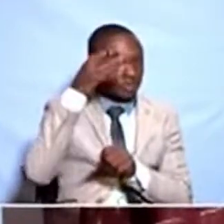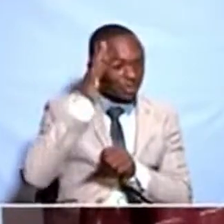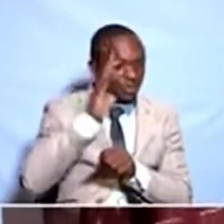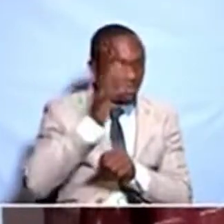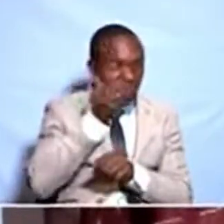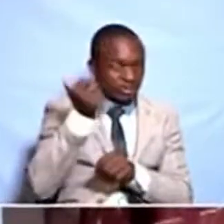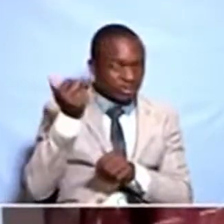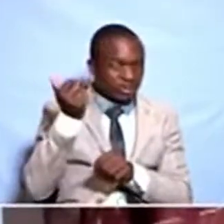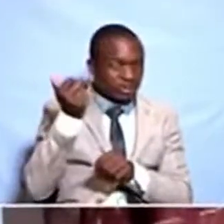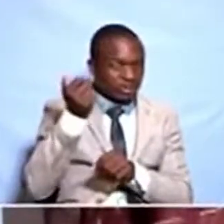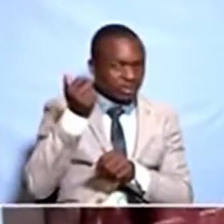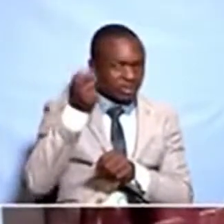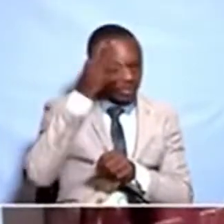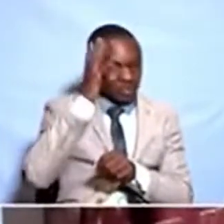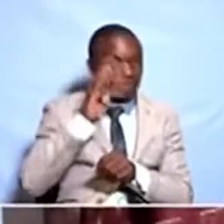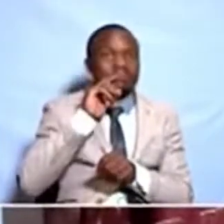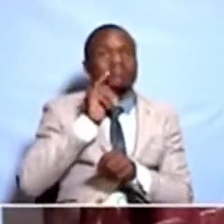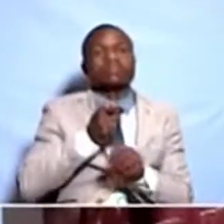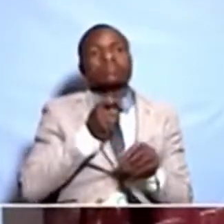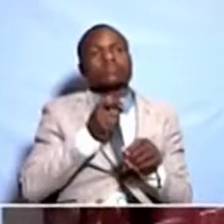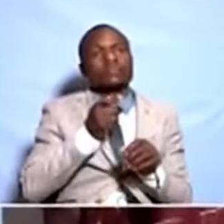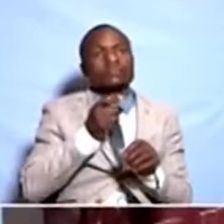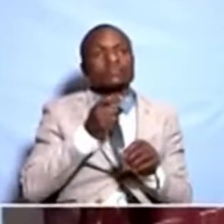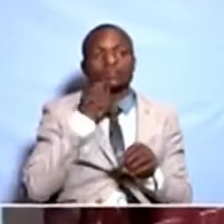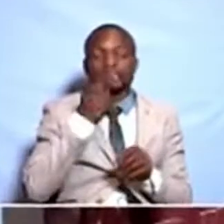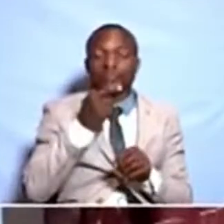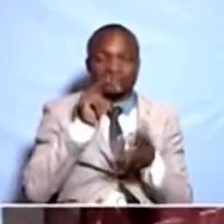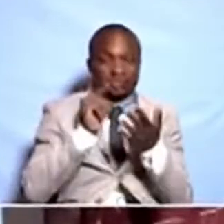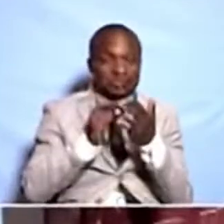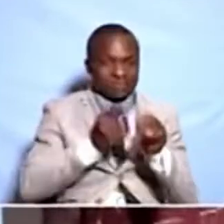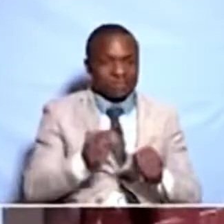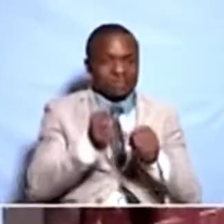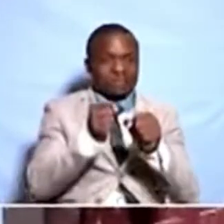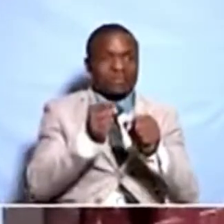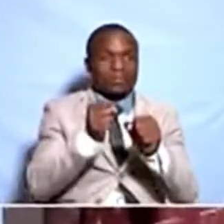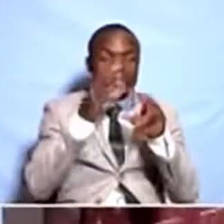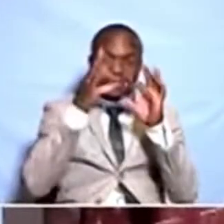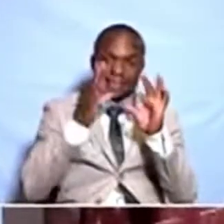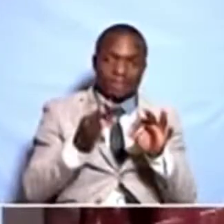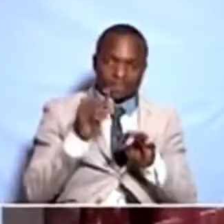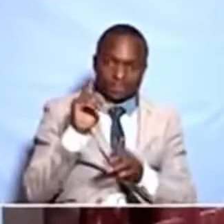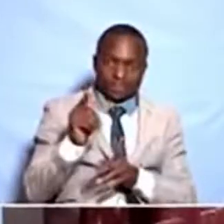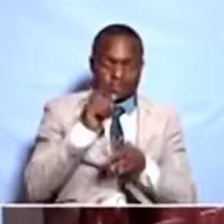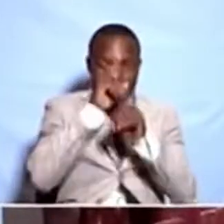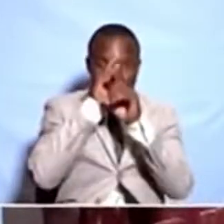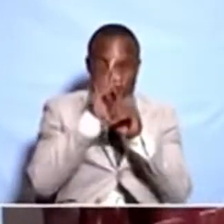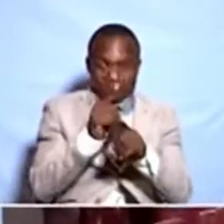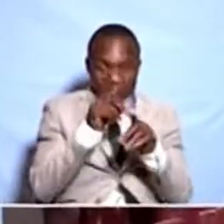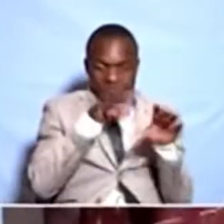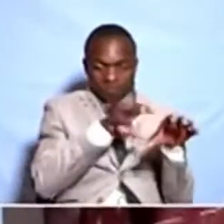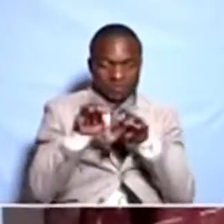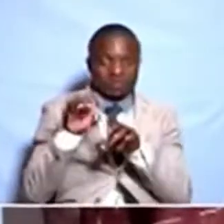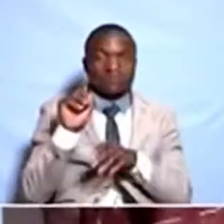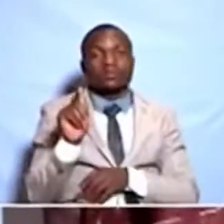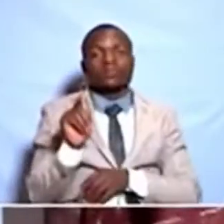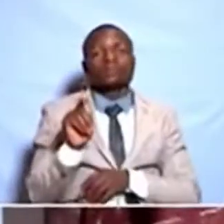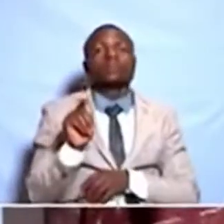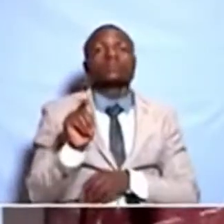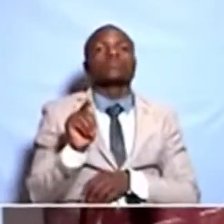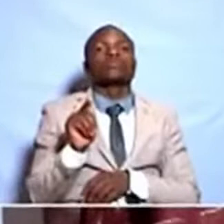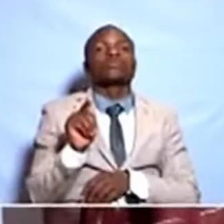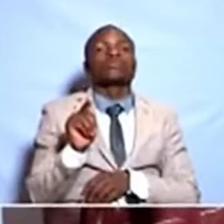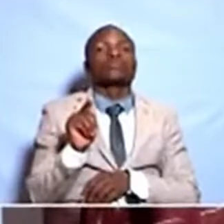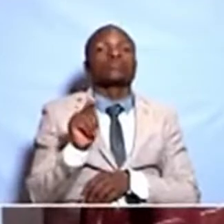it should be stated as such on our system. But if you decide to do that without, you